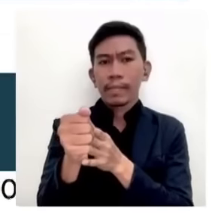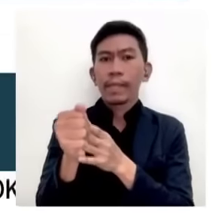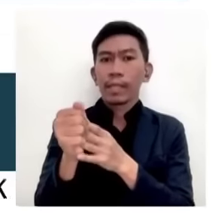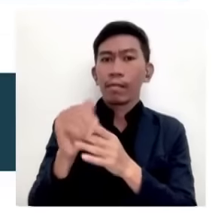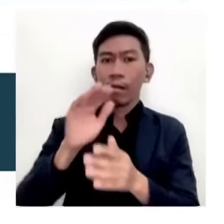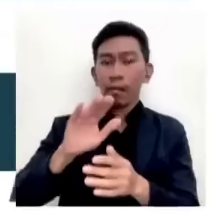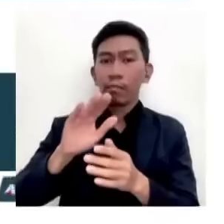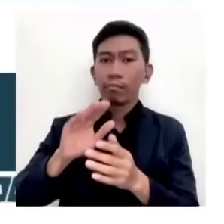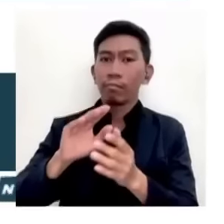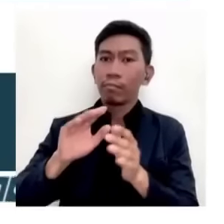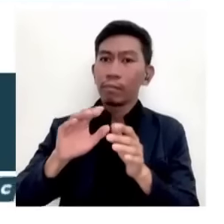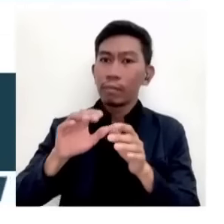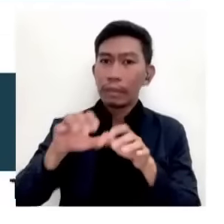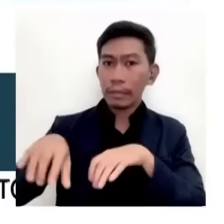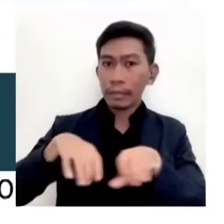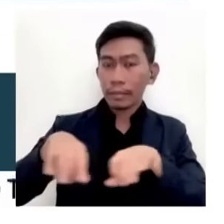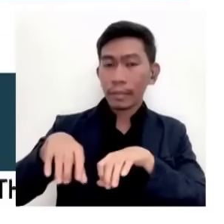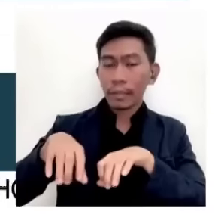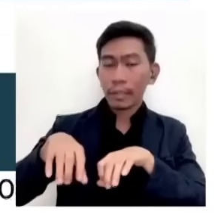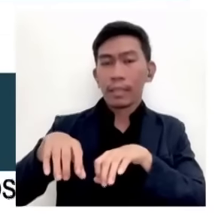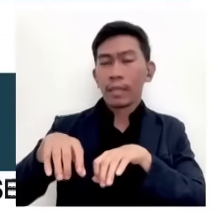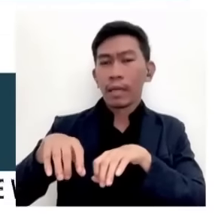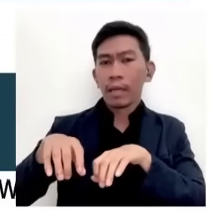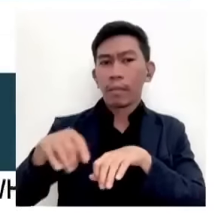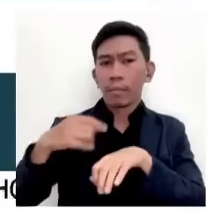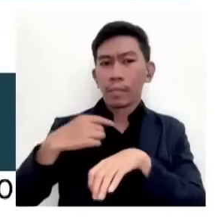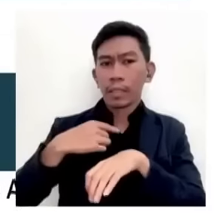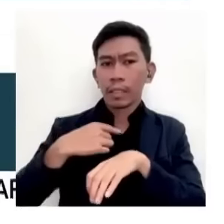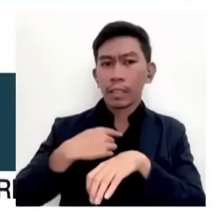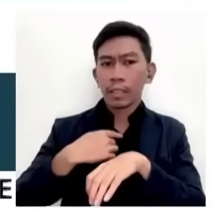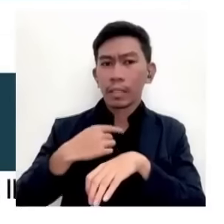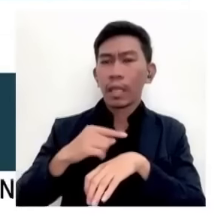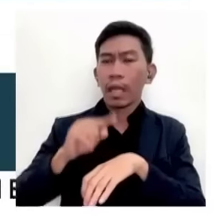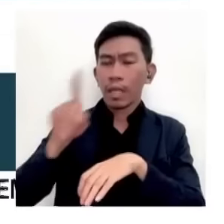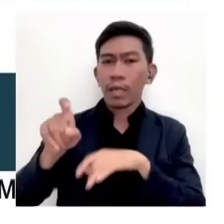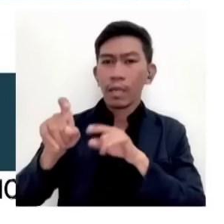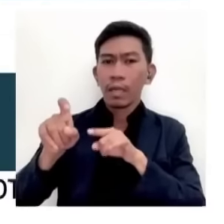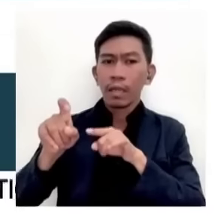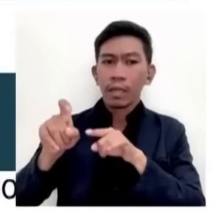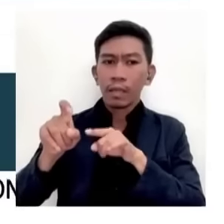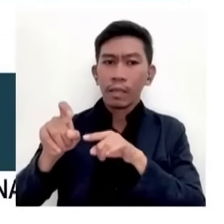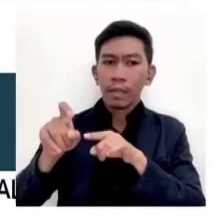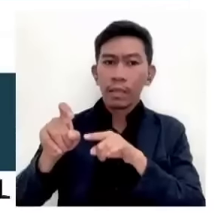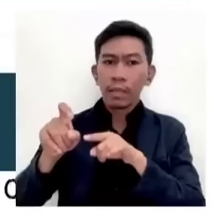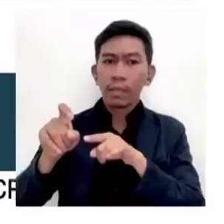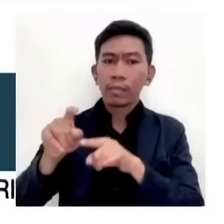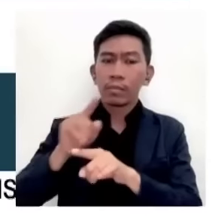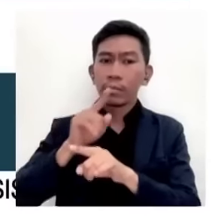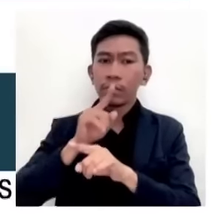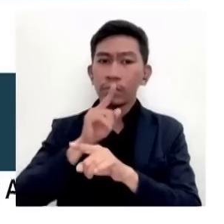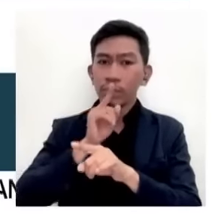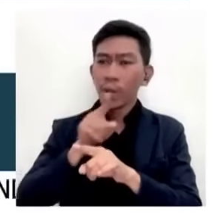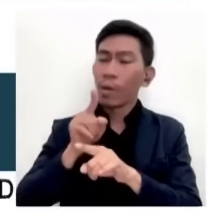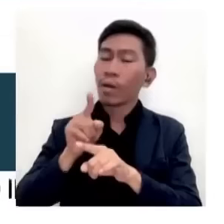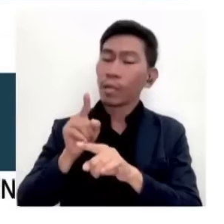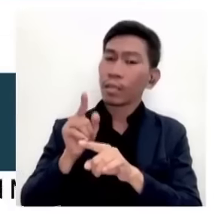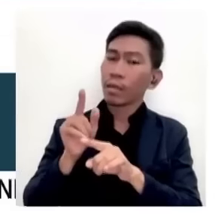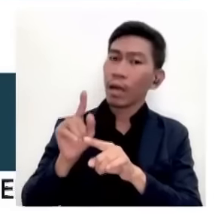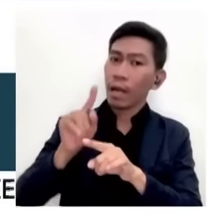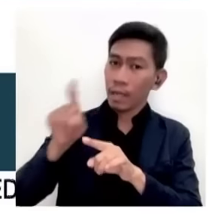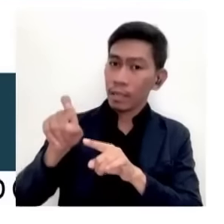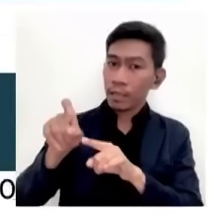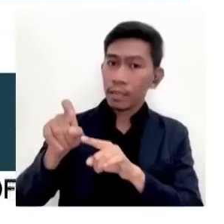drive, is that in the question, not on the people's initiative, it's supposed to be what